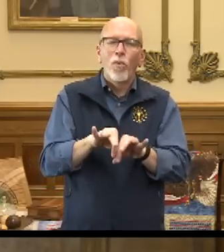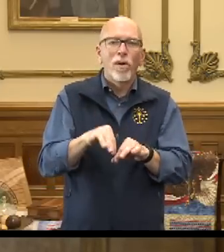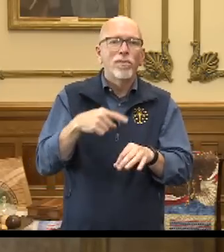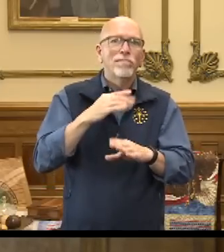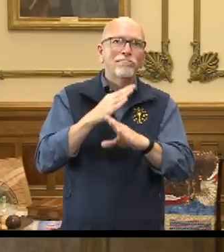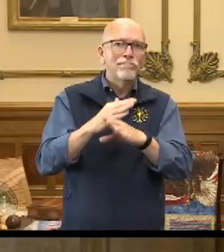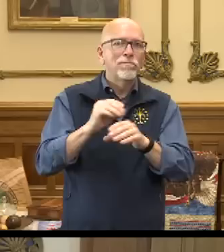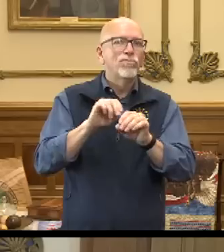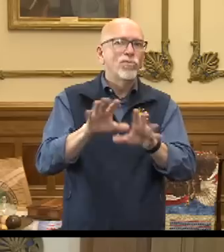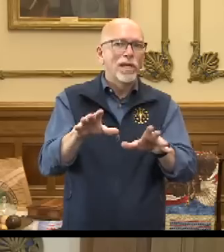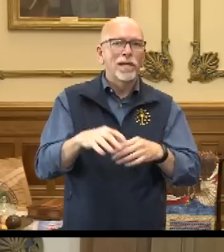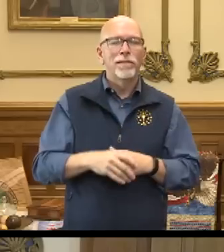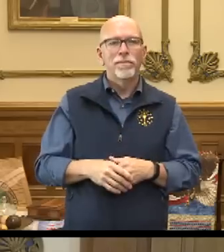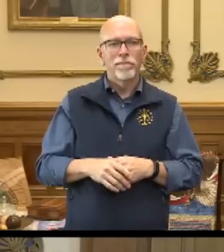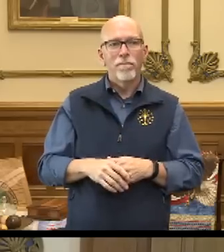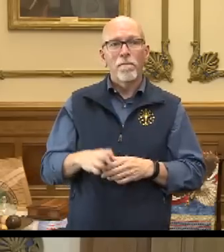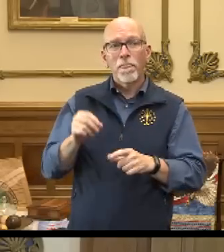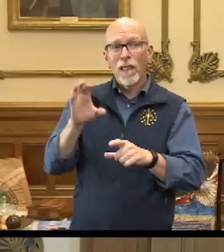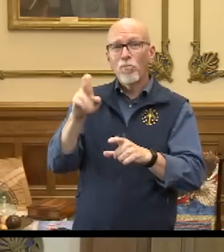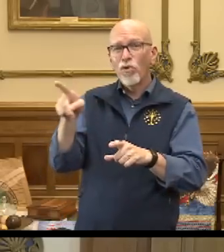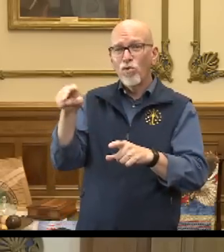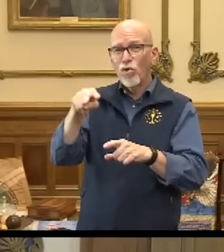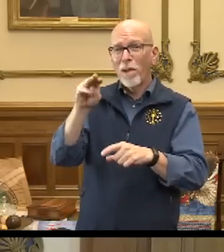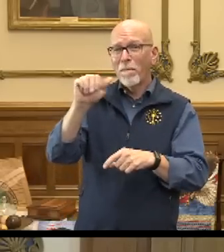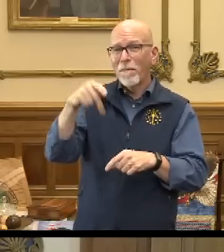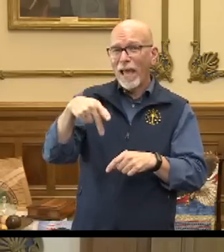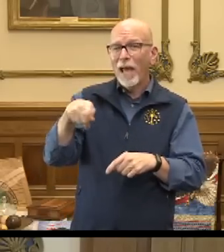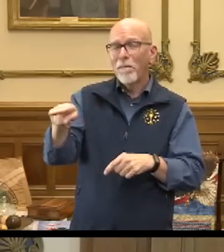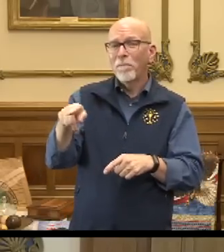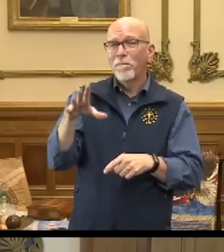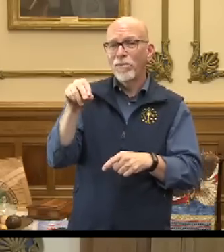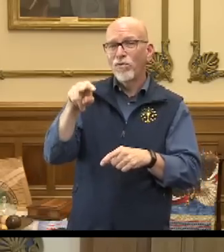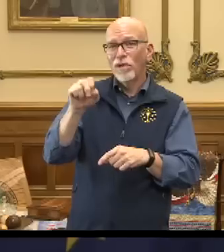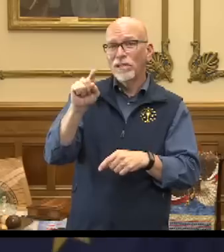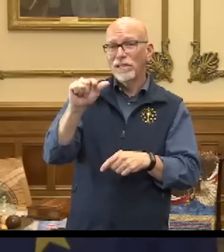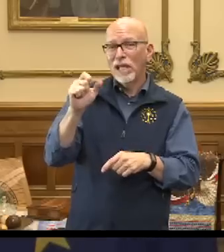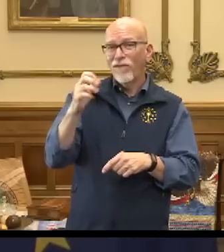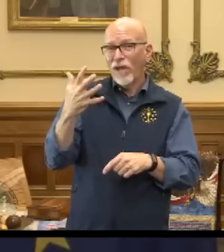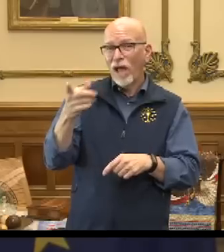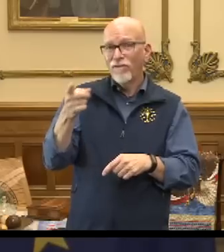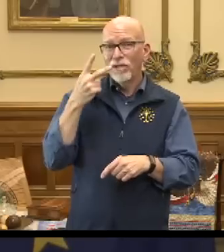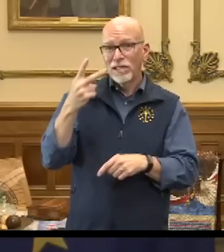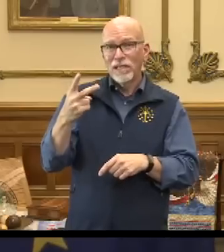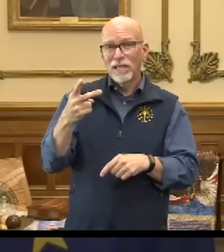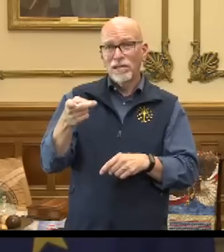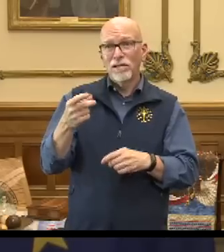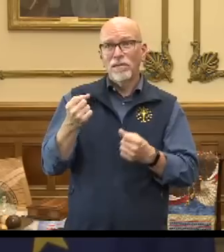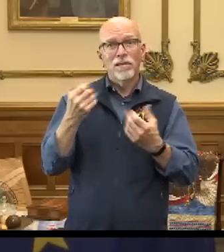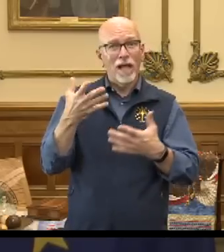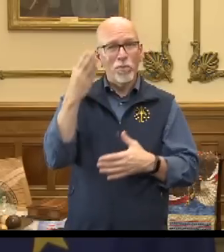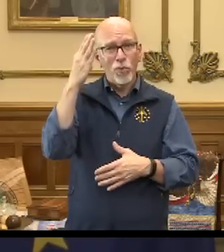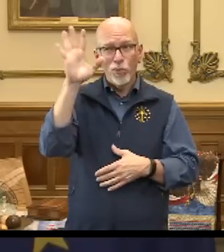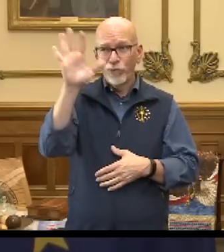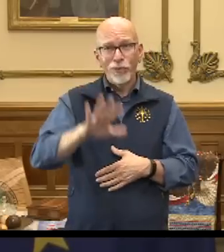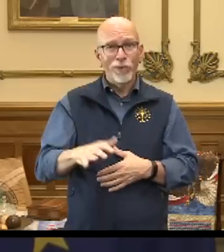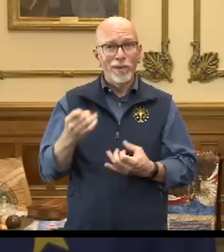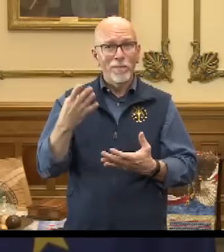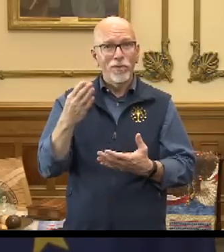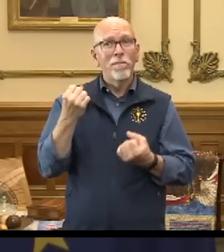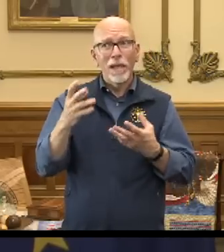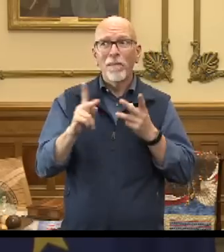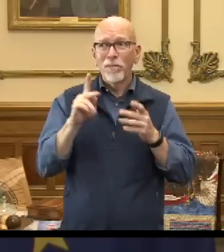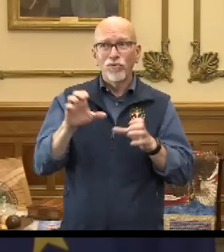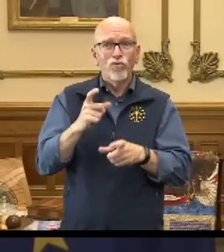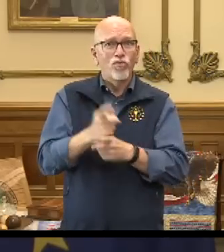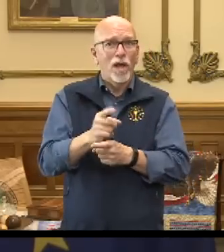prevent the spread. And I think, Brock, when you look at the map and you look at stage 5 and you see there is a lot of blue, there are a lot of people doing this